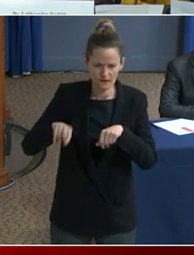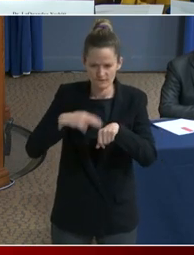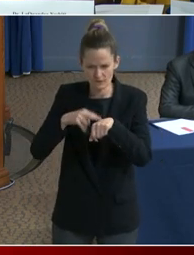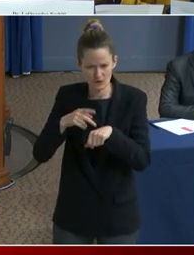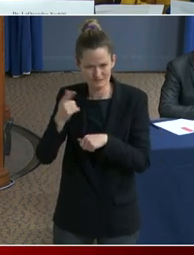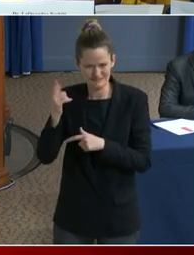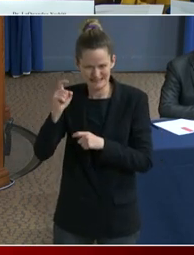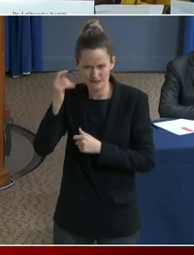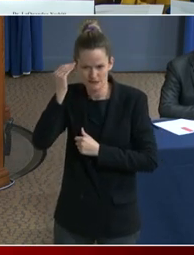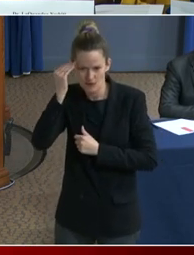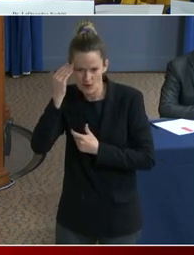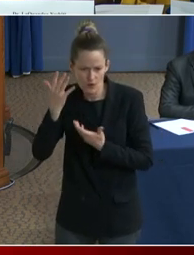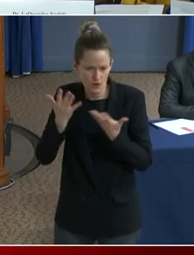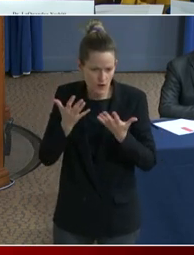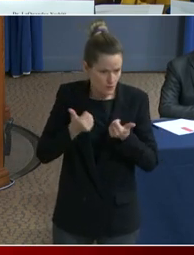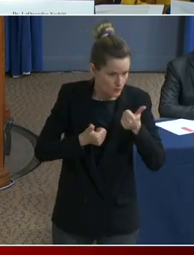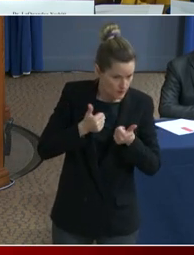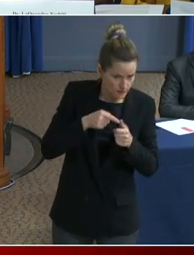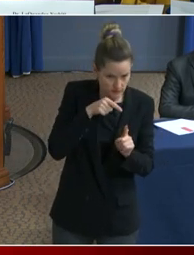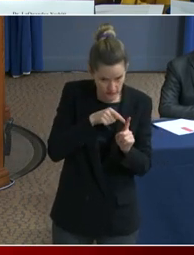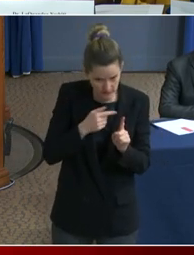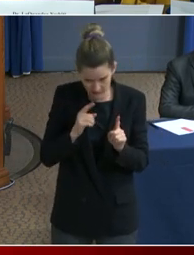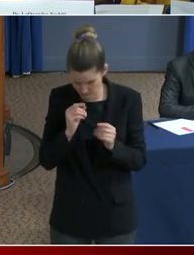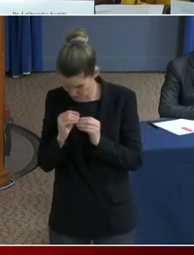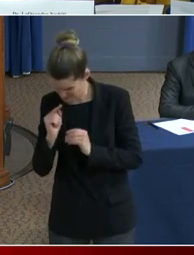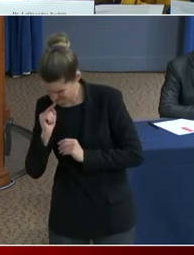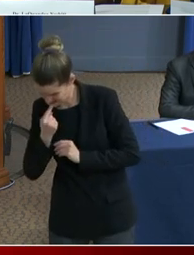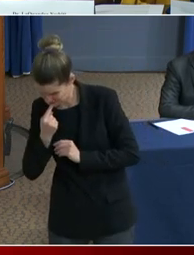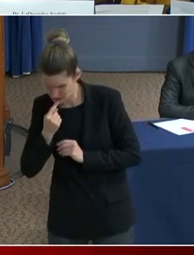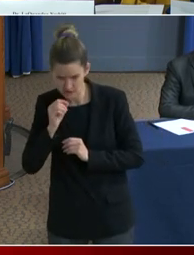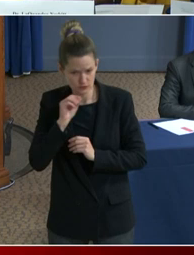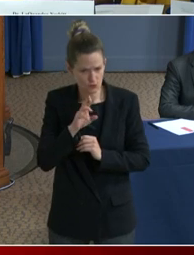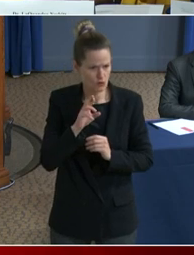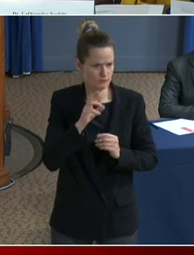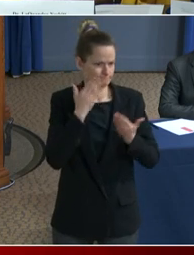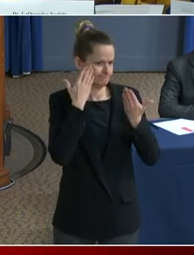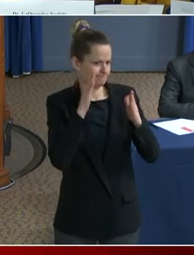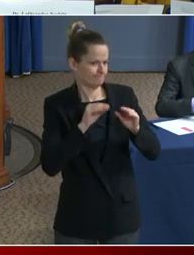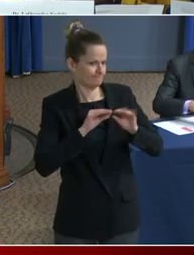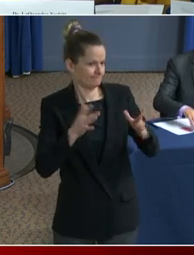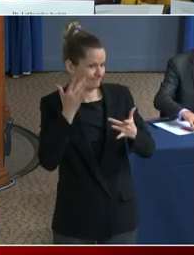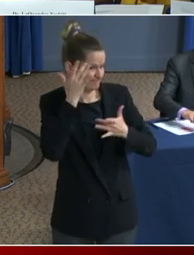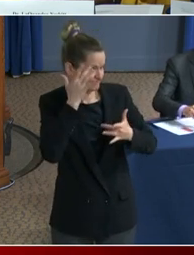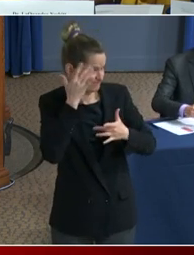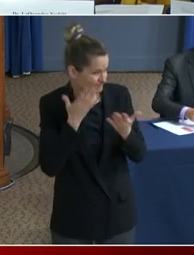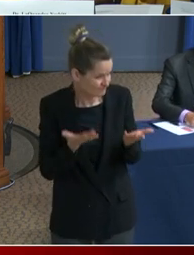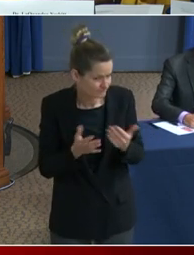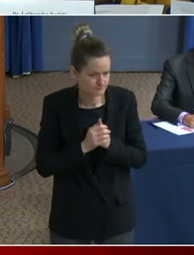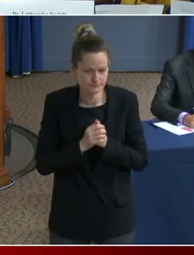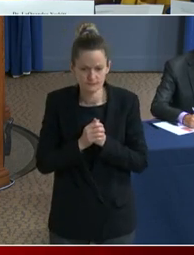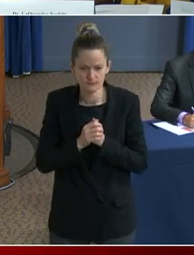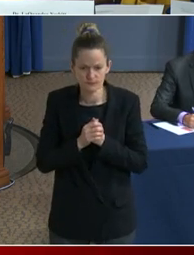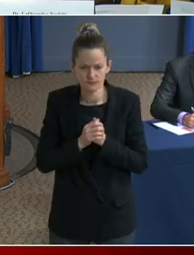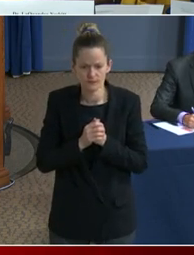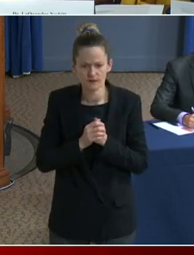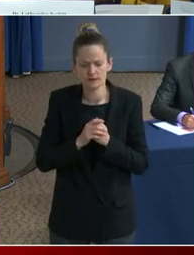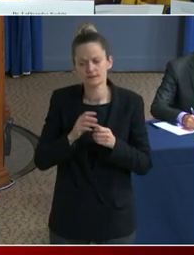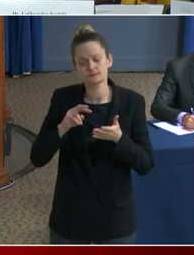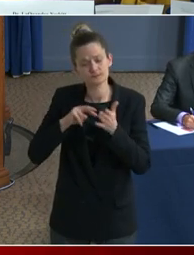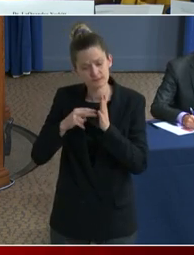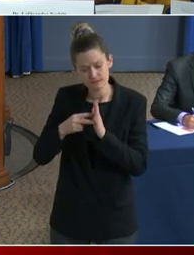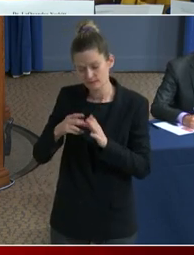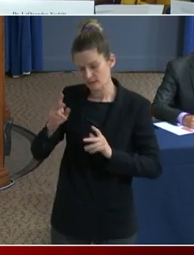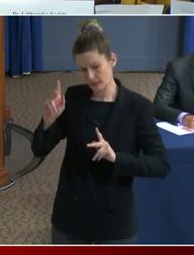this variant causes a more severe form of illness. So what that means is if people are infected